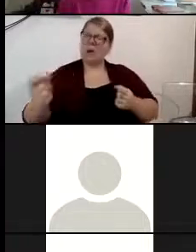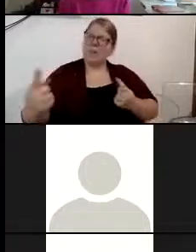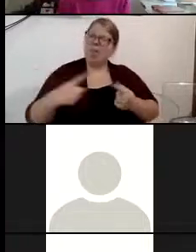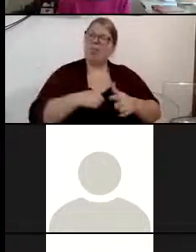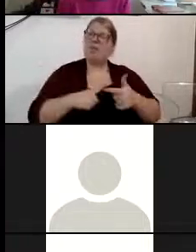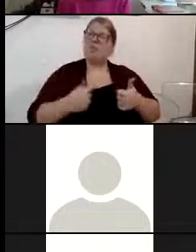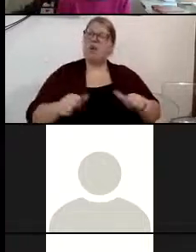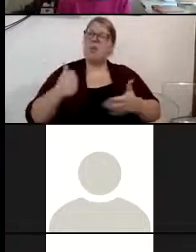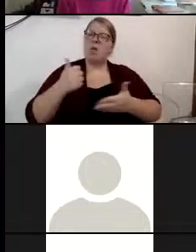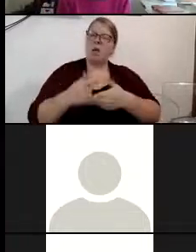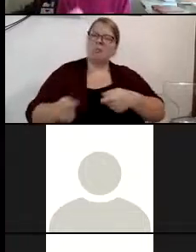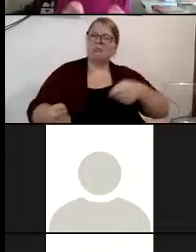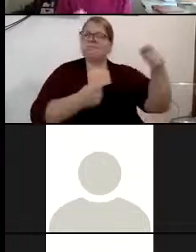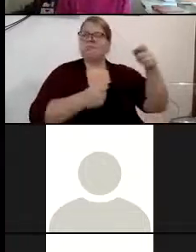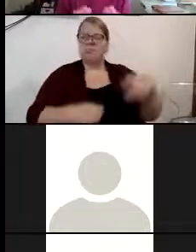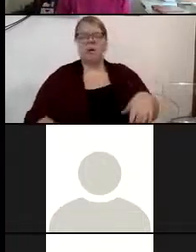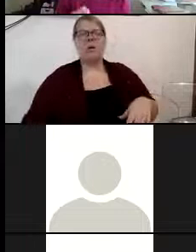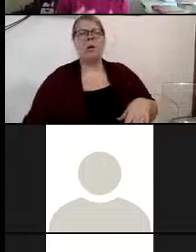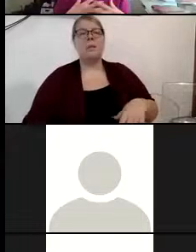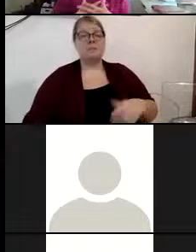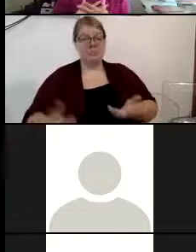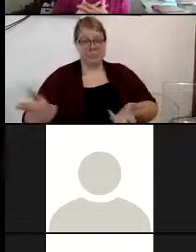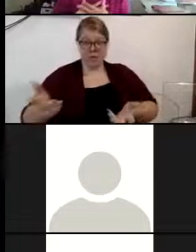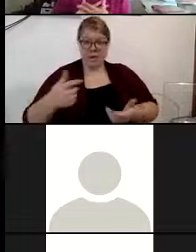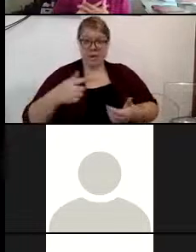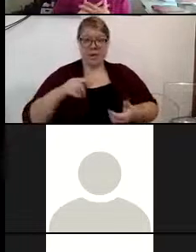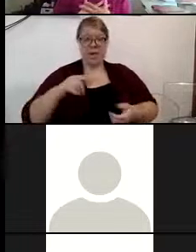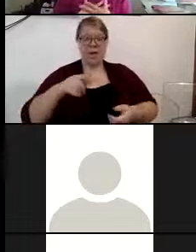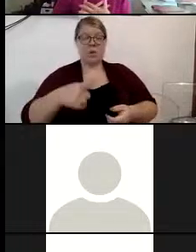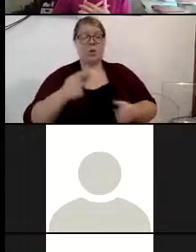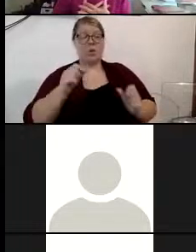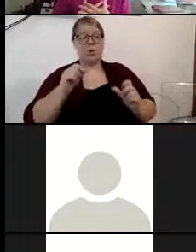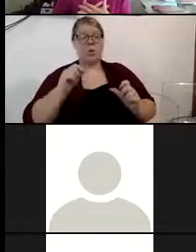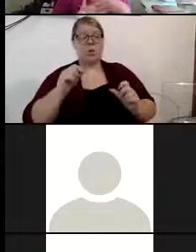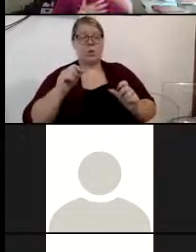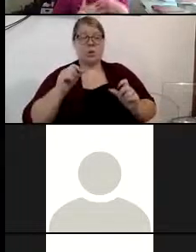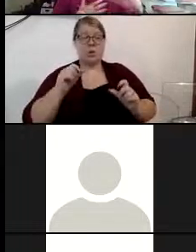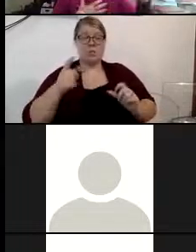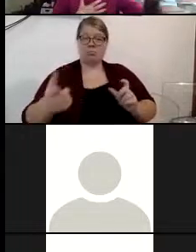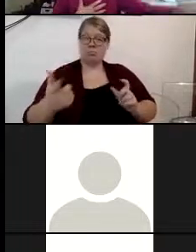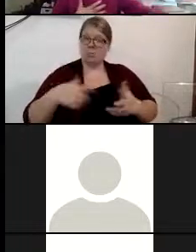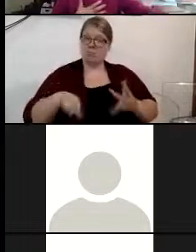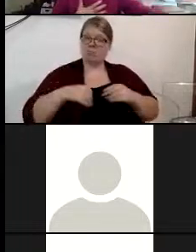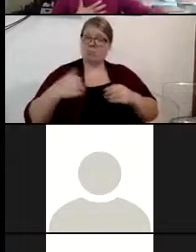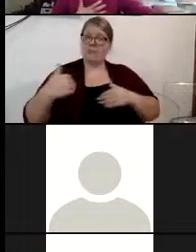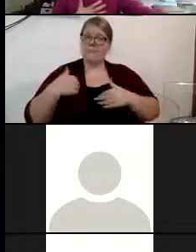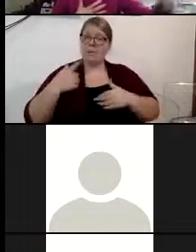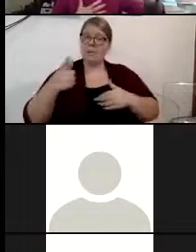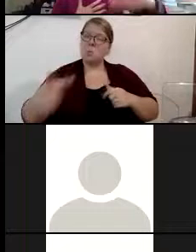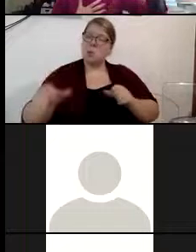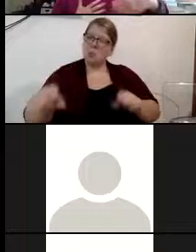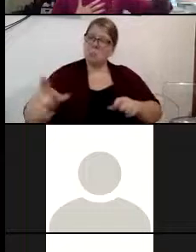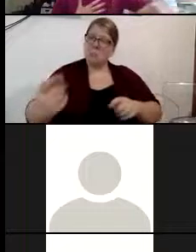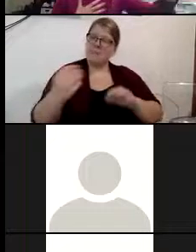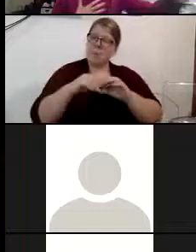taken responsibility, then you can build your sense of self-efficacy because you're the one doing this.